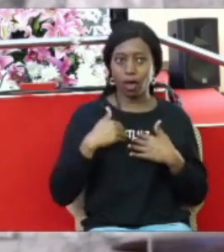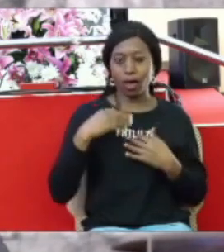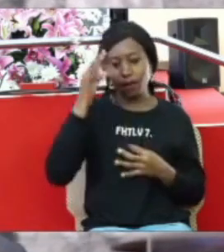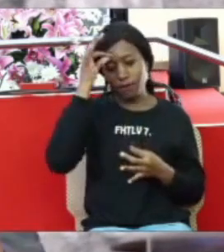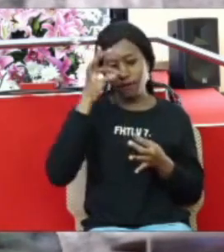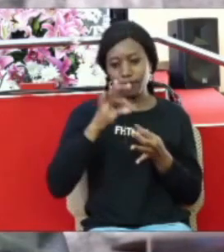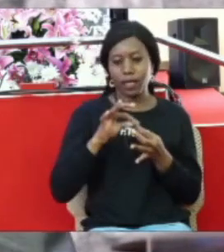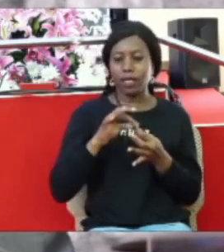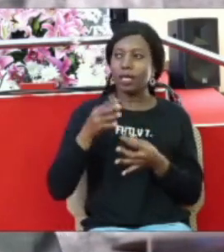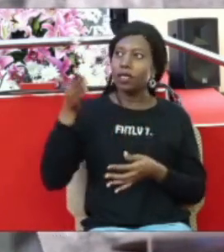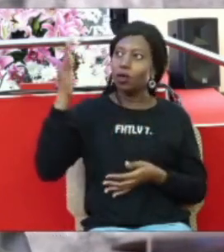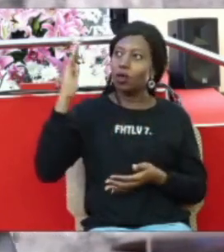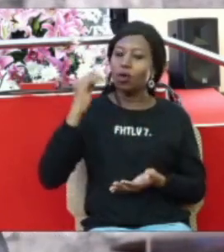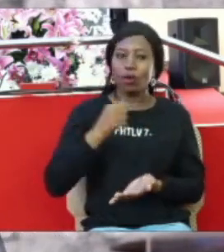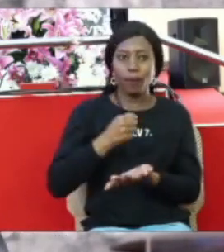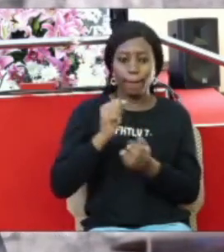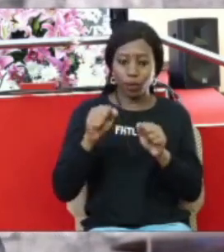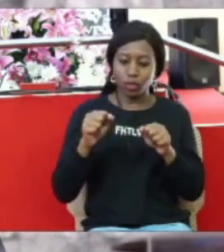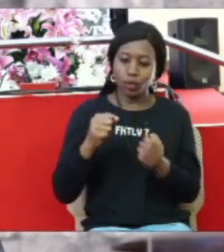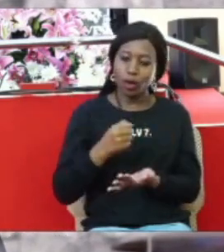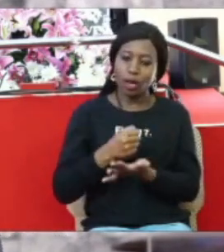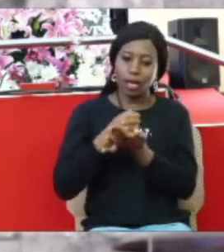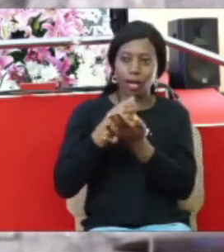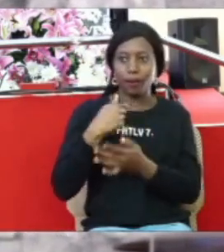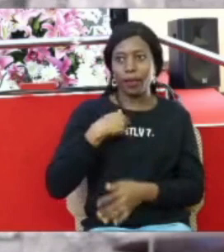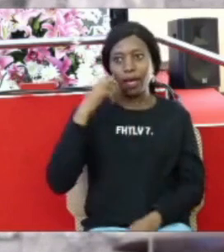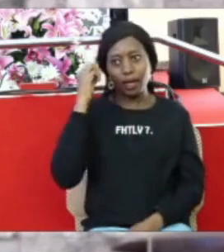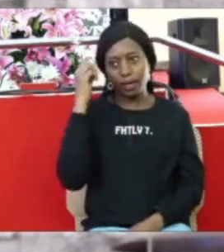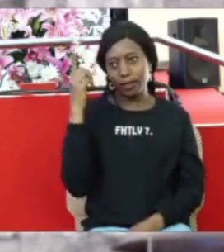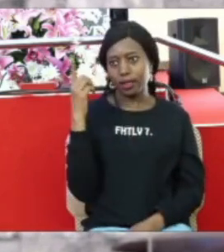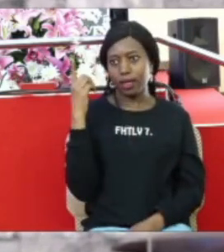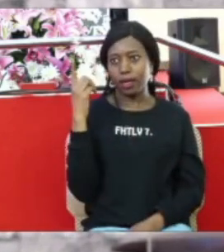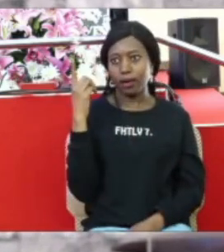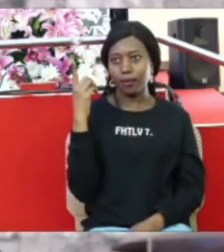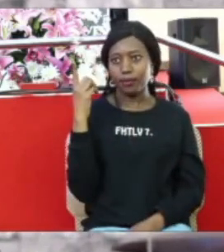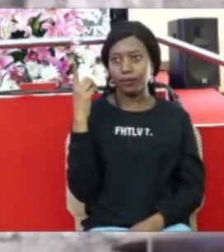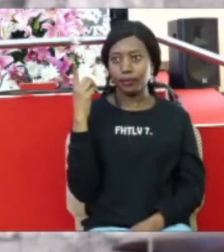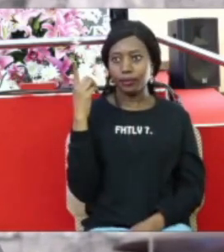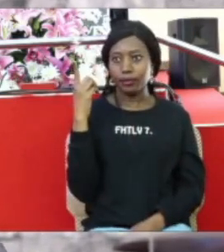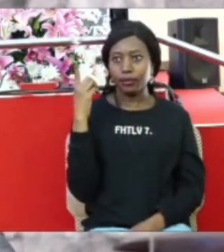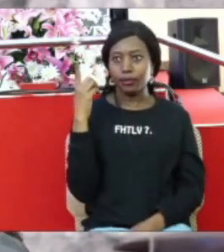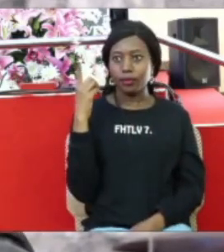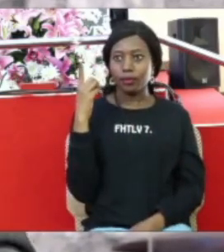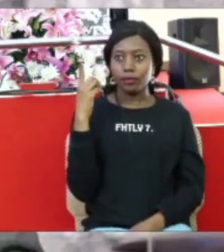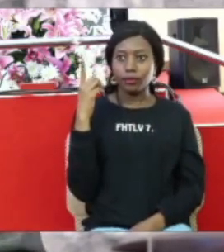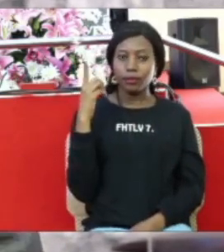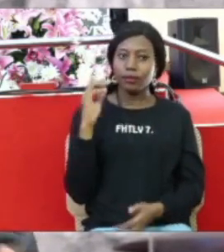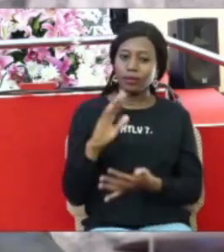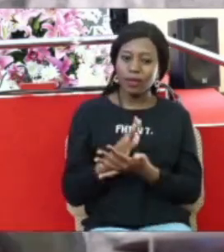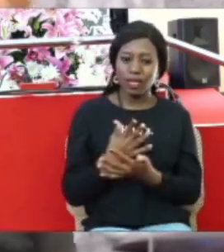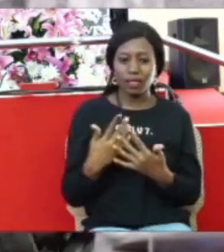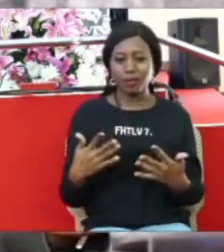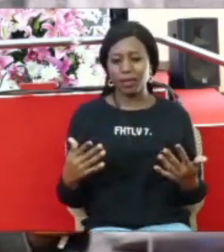intervene on my behalf, because there are so many battles, you believe you me. There are some battles that will come to you in the middle of the night and